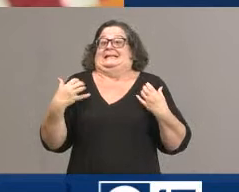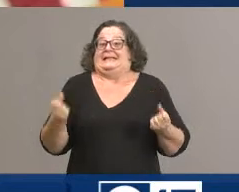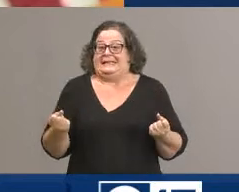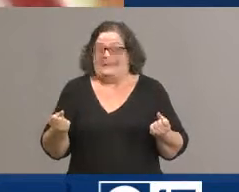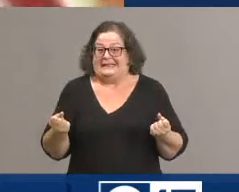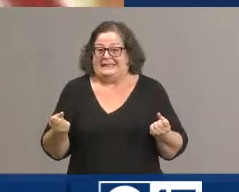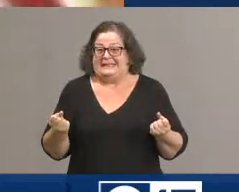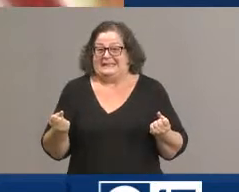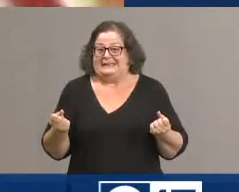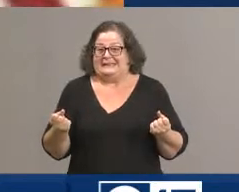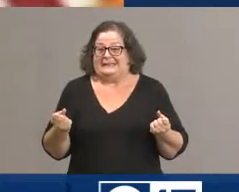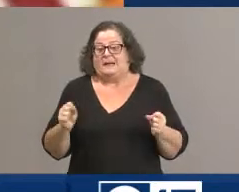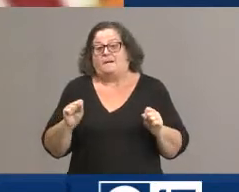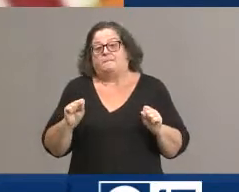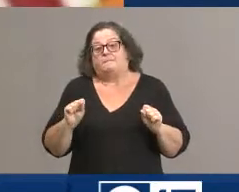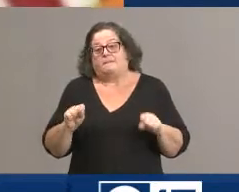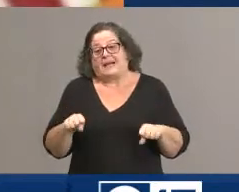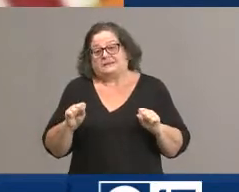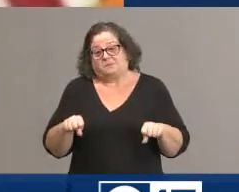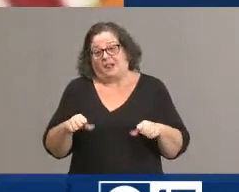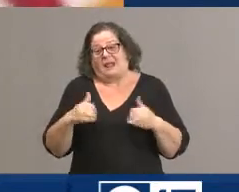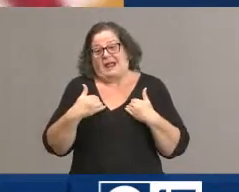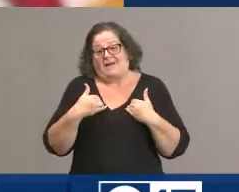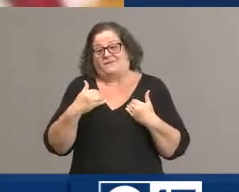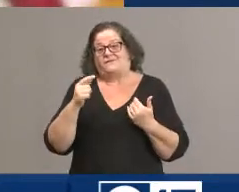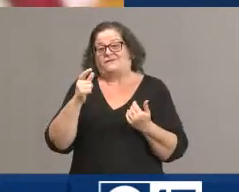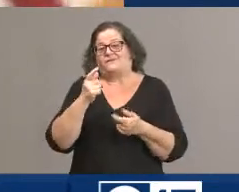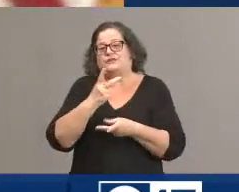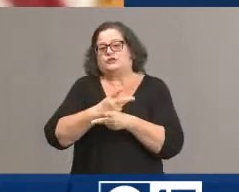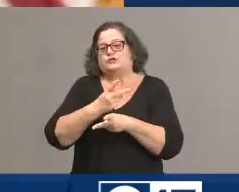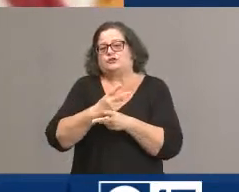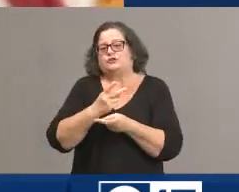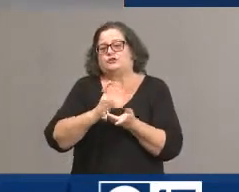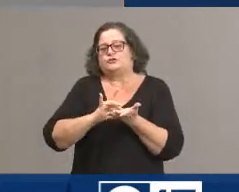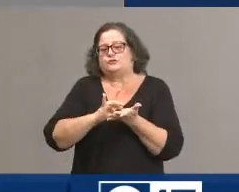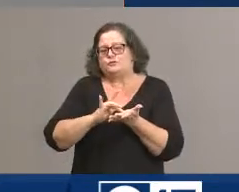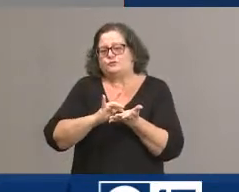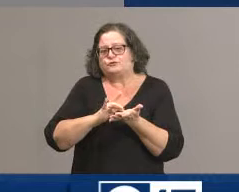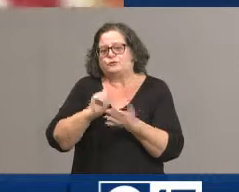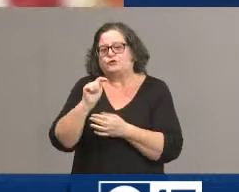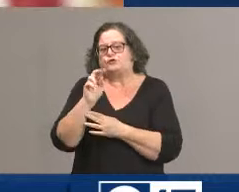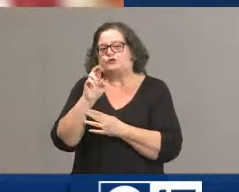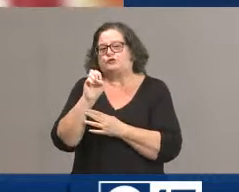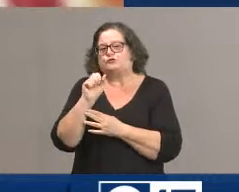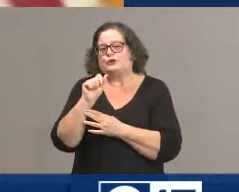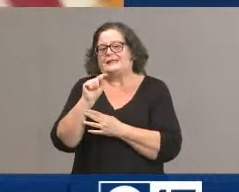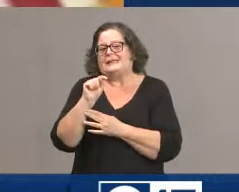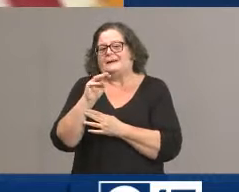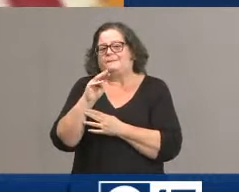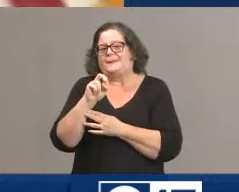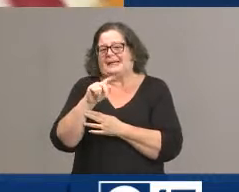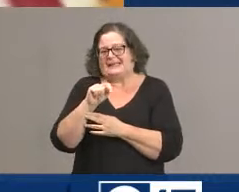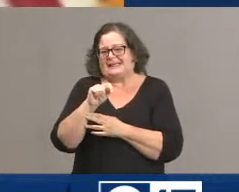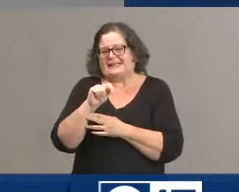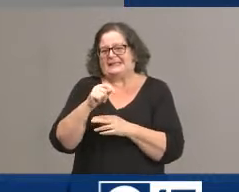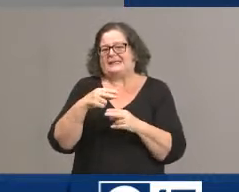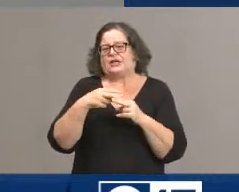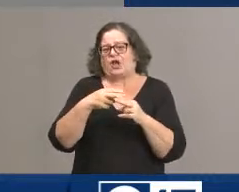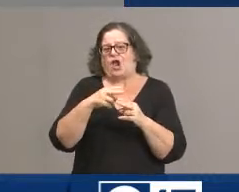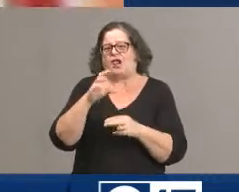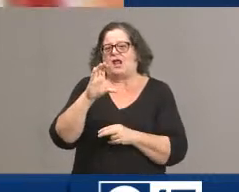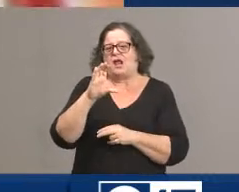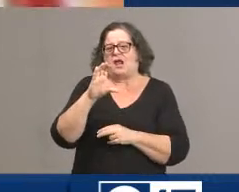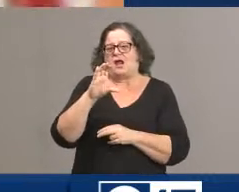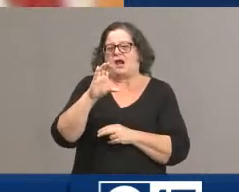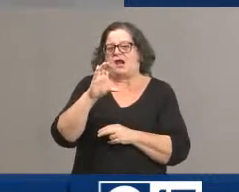that doctors are using to treat severe cases of coronavirus. People who have recovered may have the